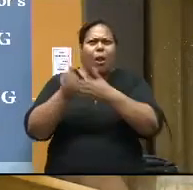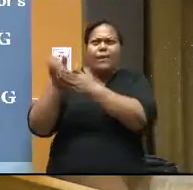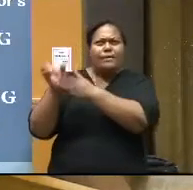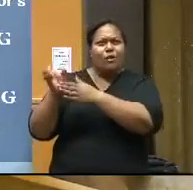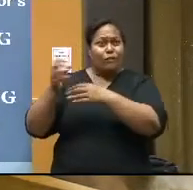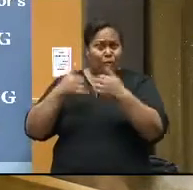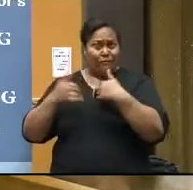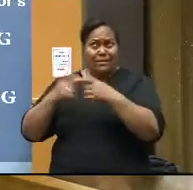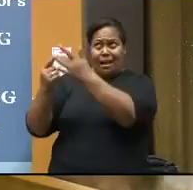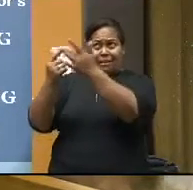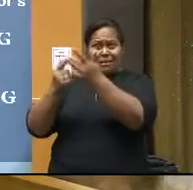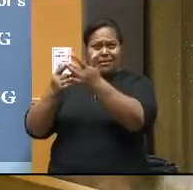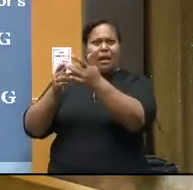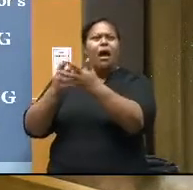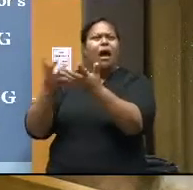leaders of universities